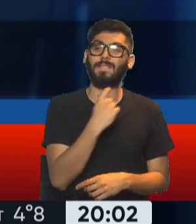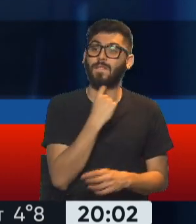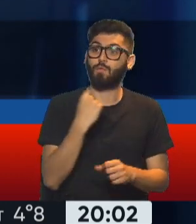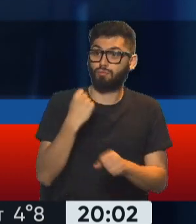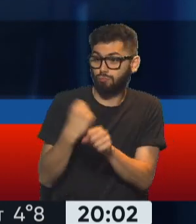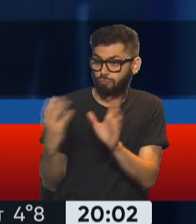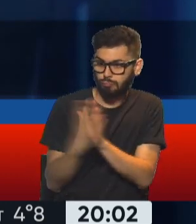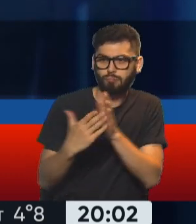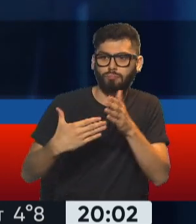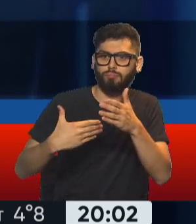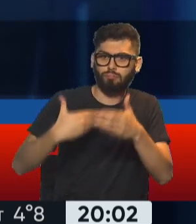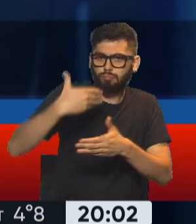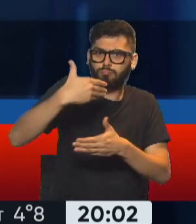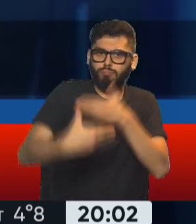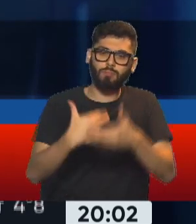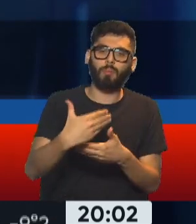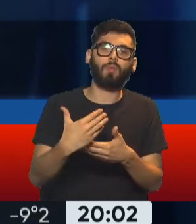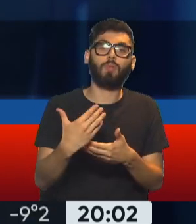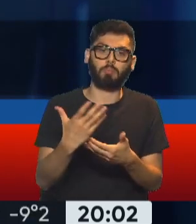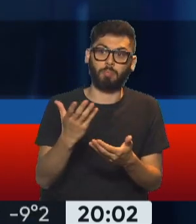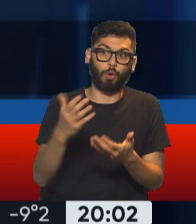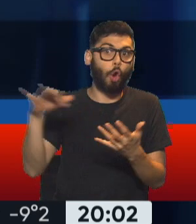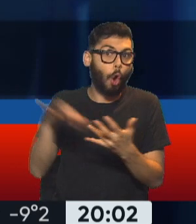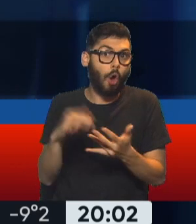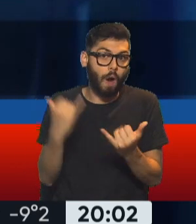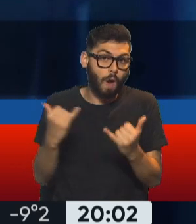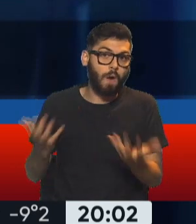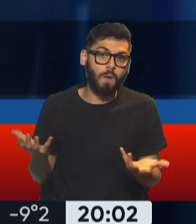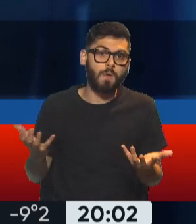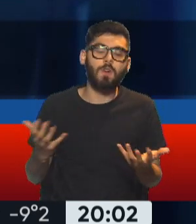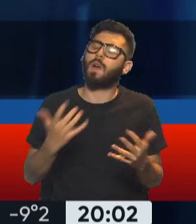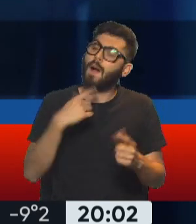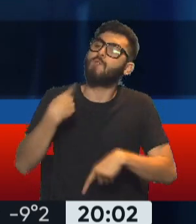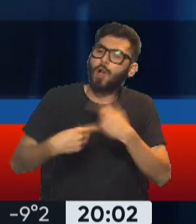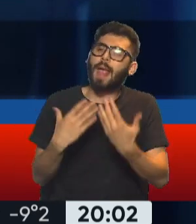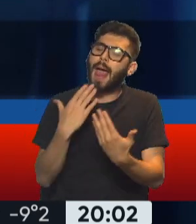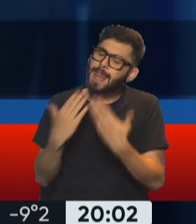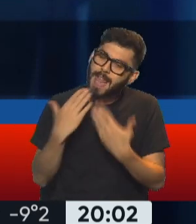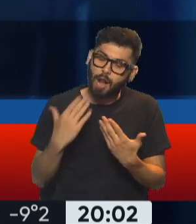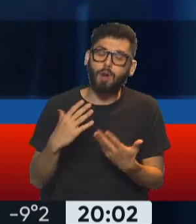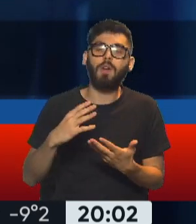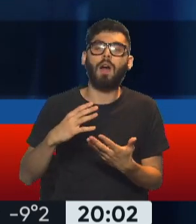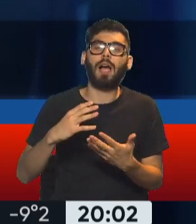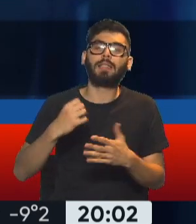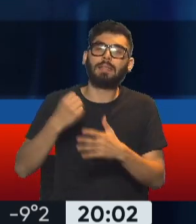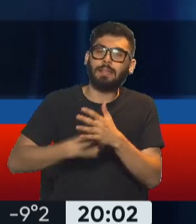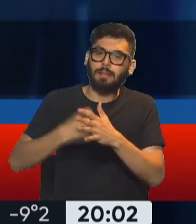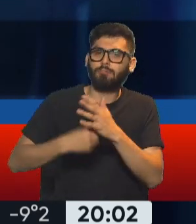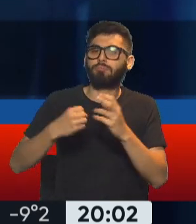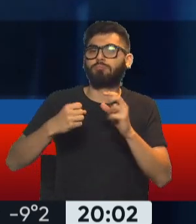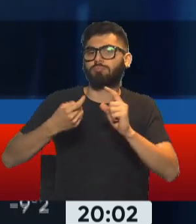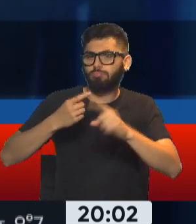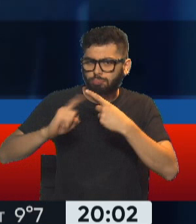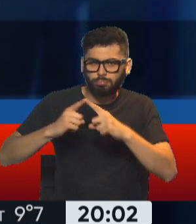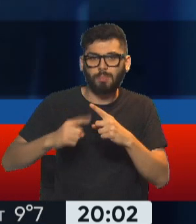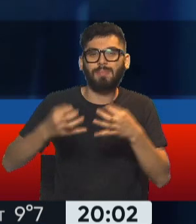work constructively is there. We will continue to pursue that dialogue. We